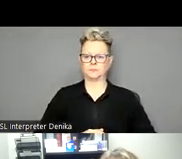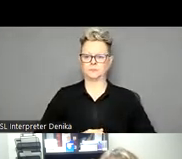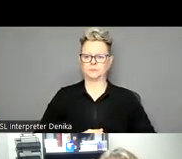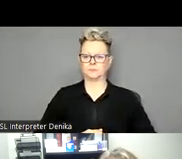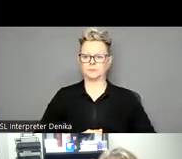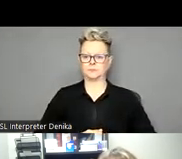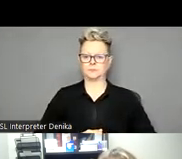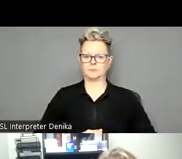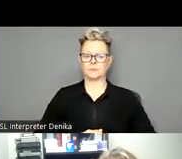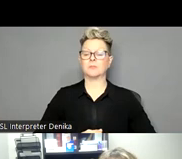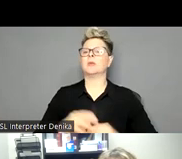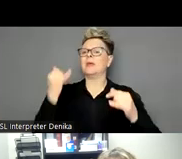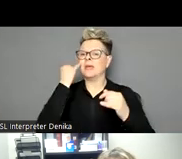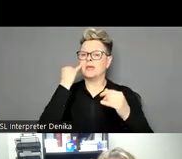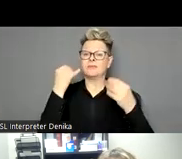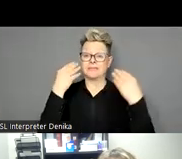Selling a house,